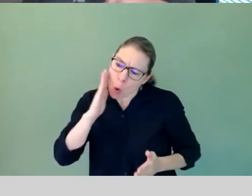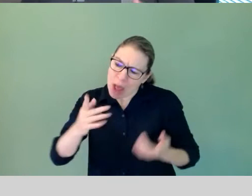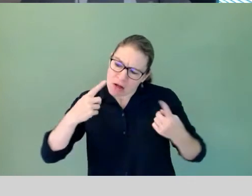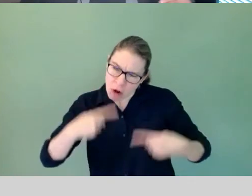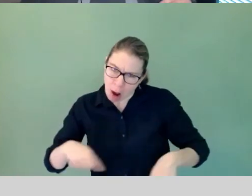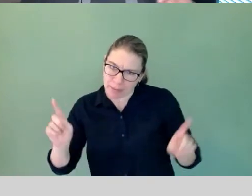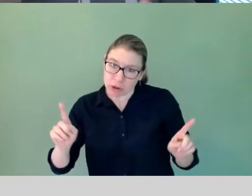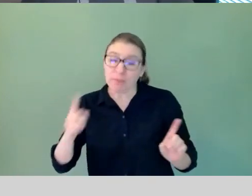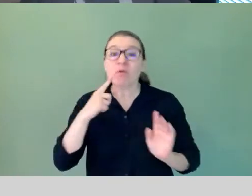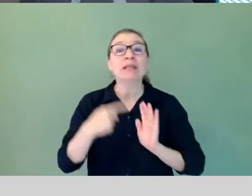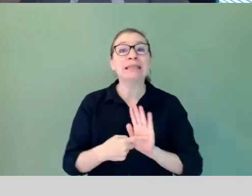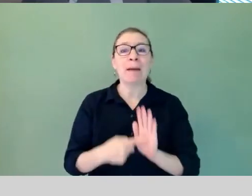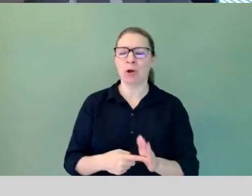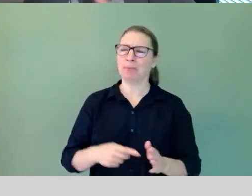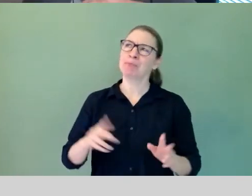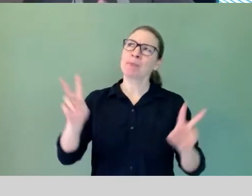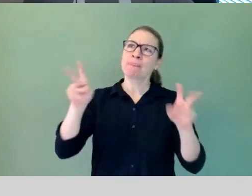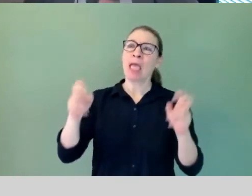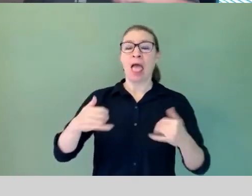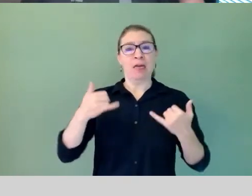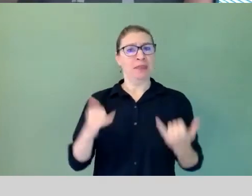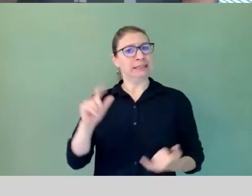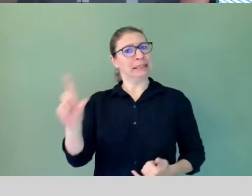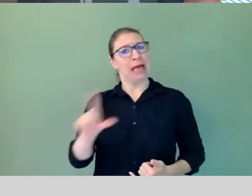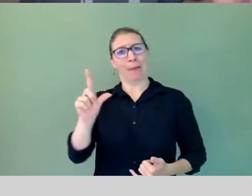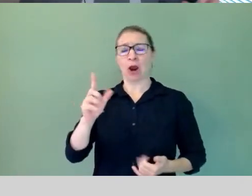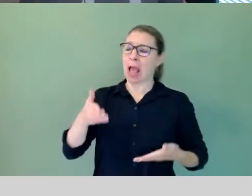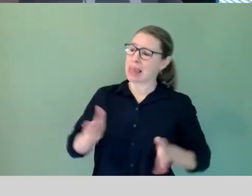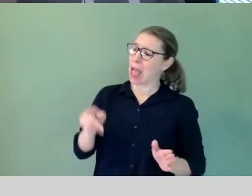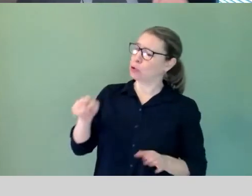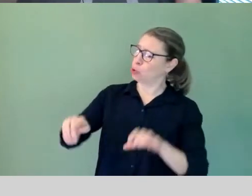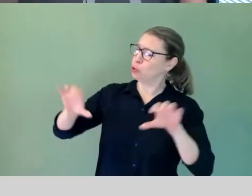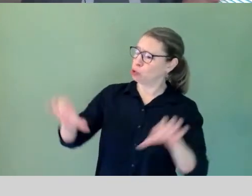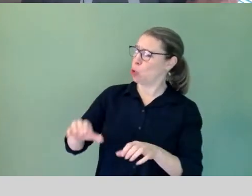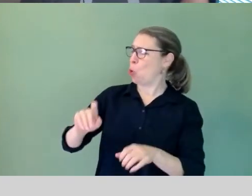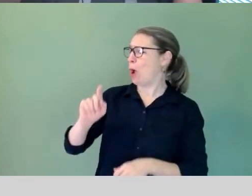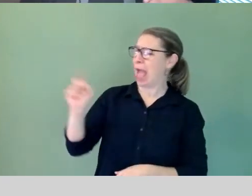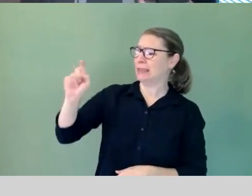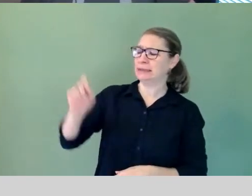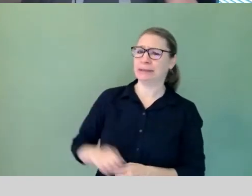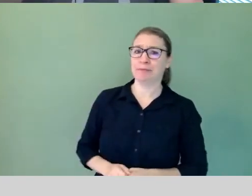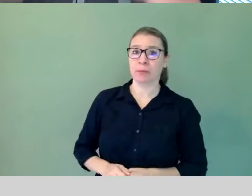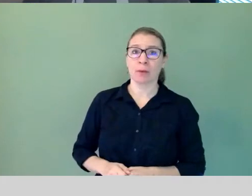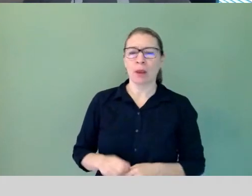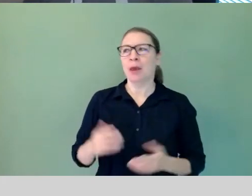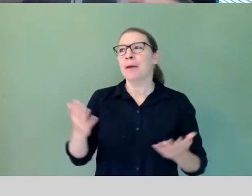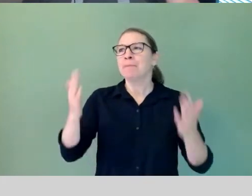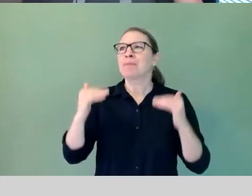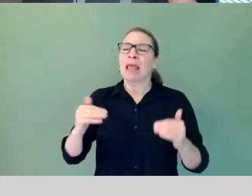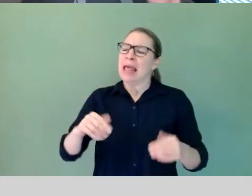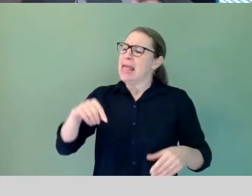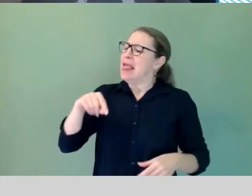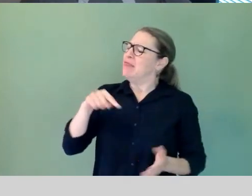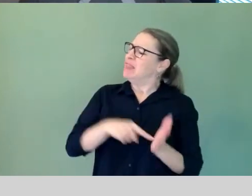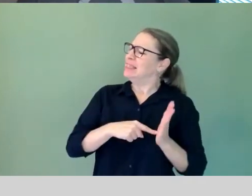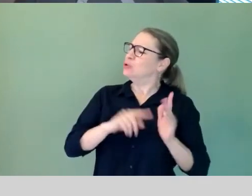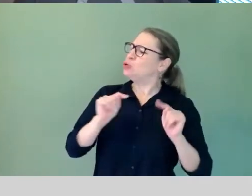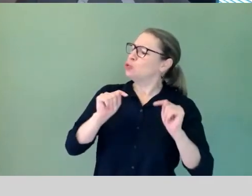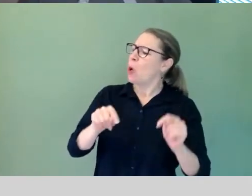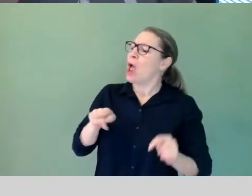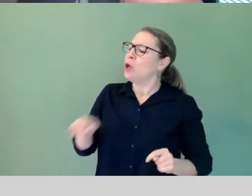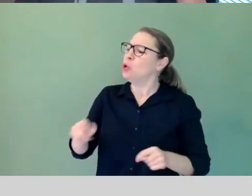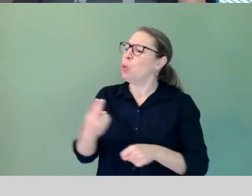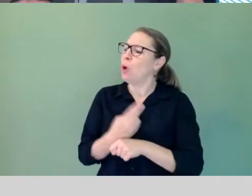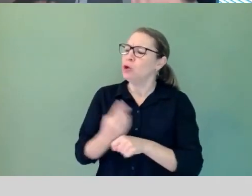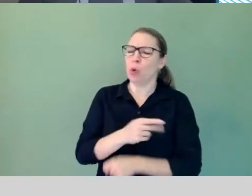Example, this library allows you to do X. In this tutorial, you will use X and Z to build Y, and I said that backwards.